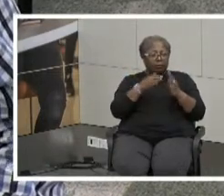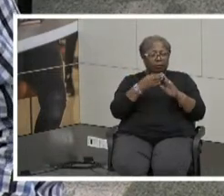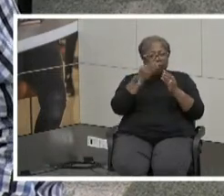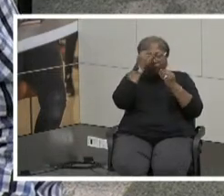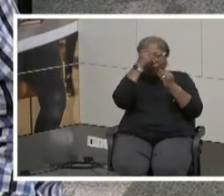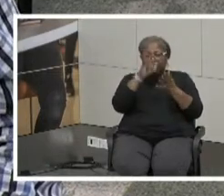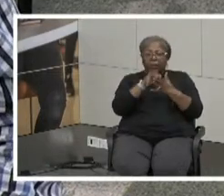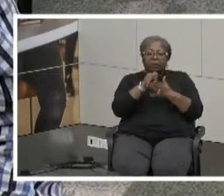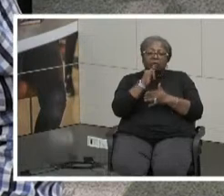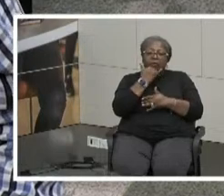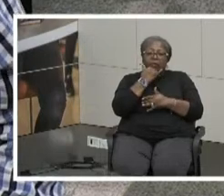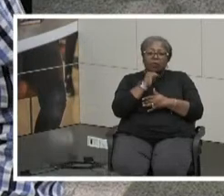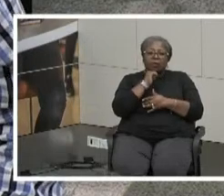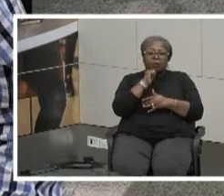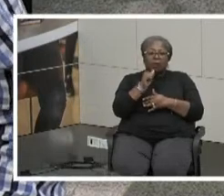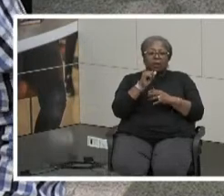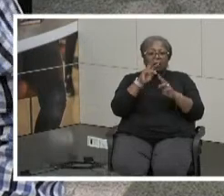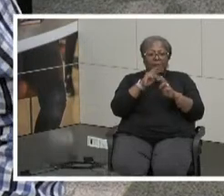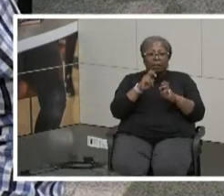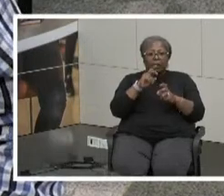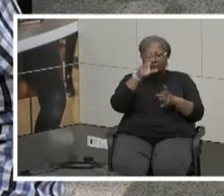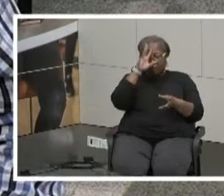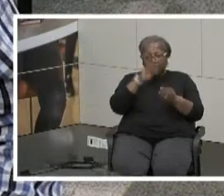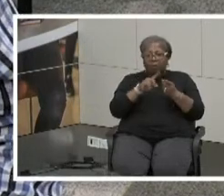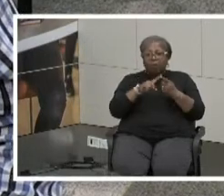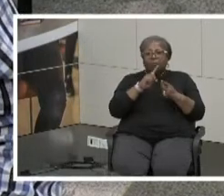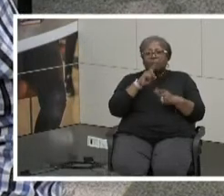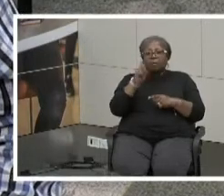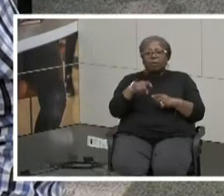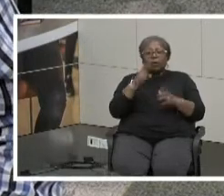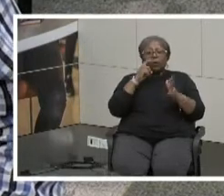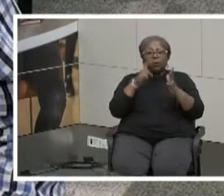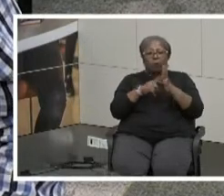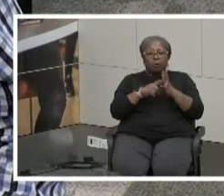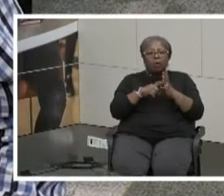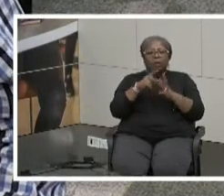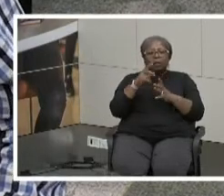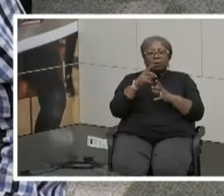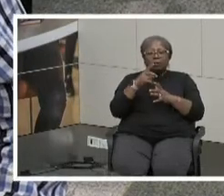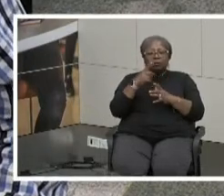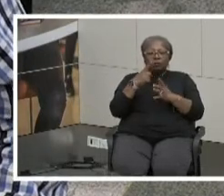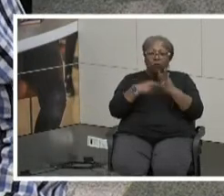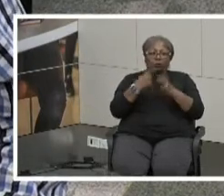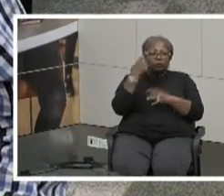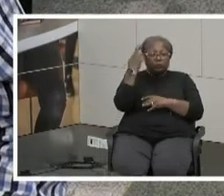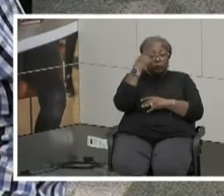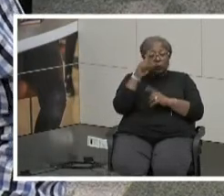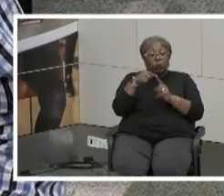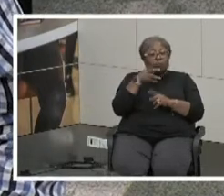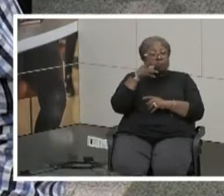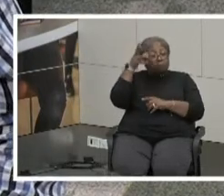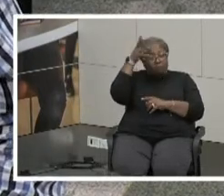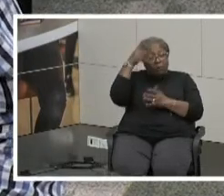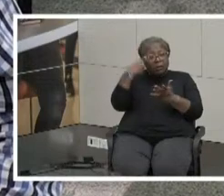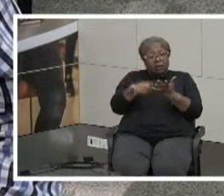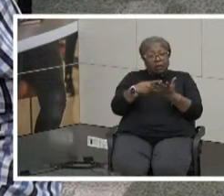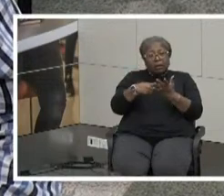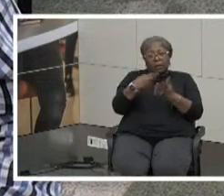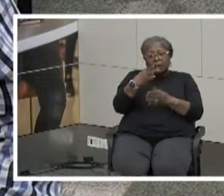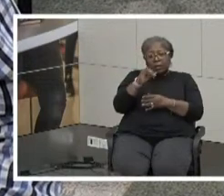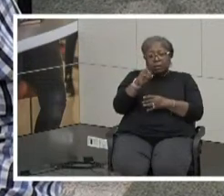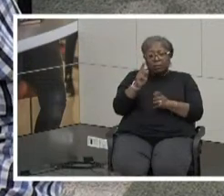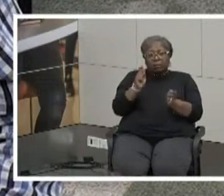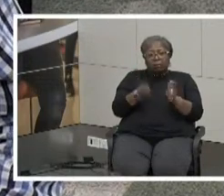misleading is not analytical even if it pretends to be you must recognize logical fallacies and when parents are discussing hd's